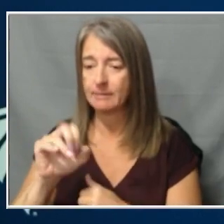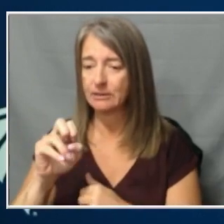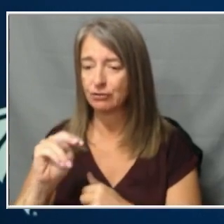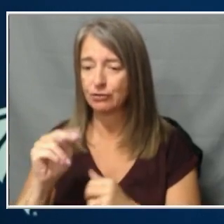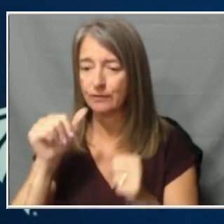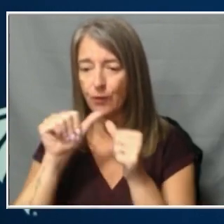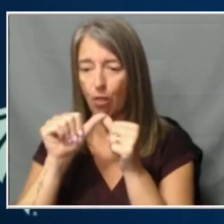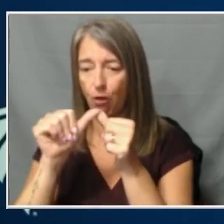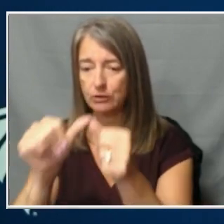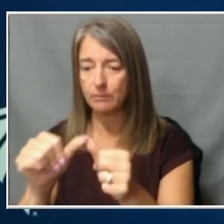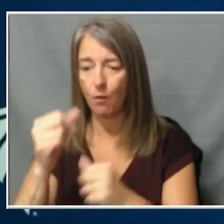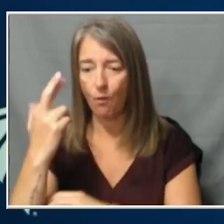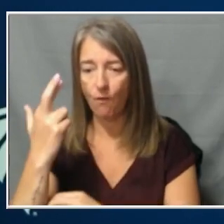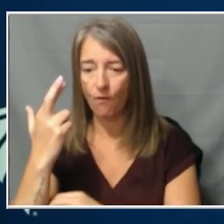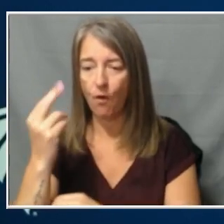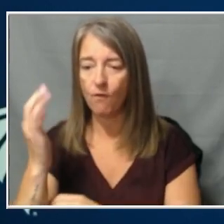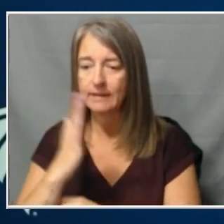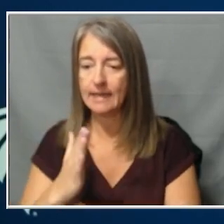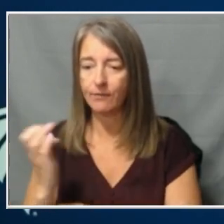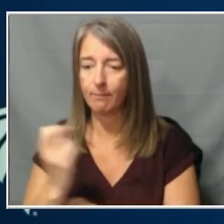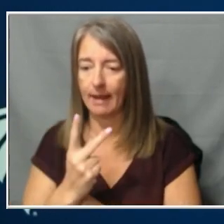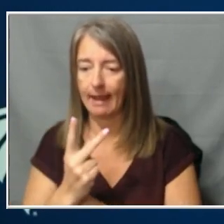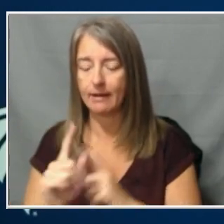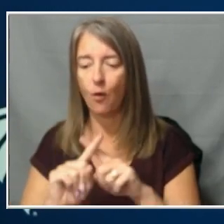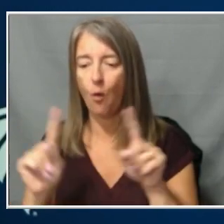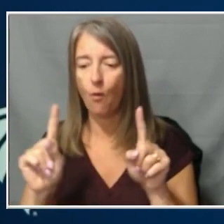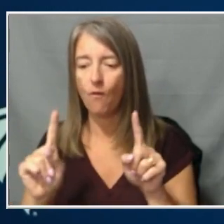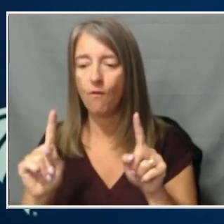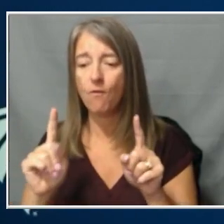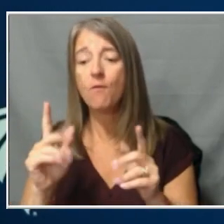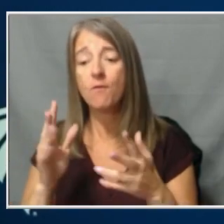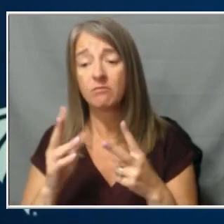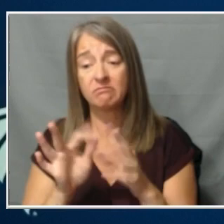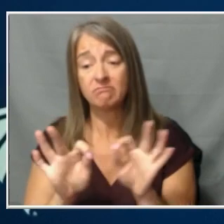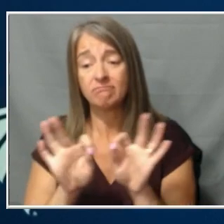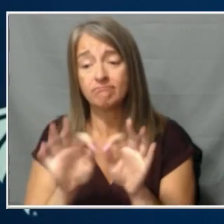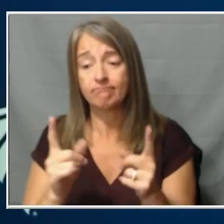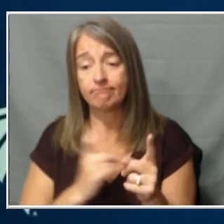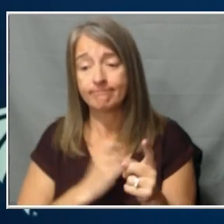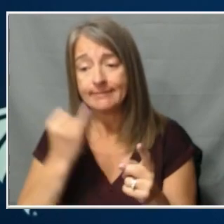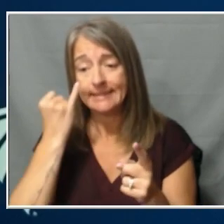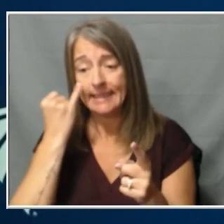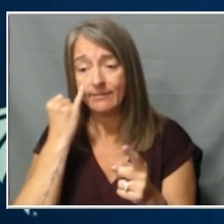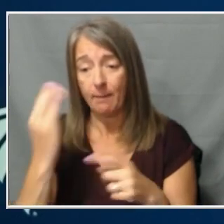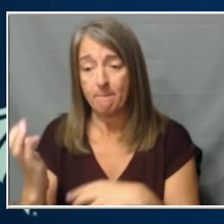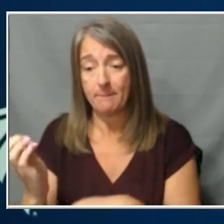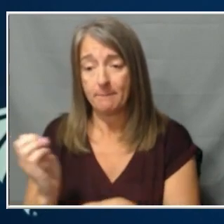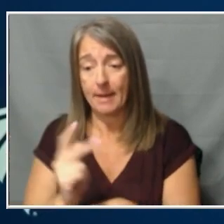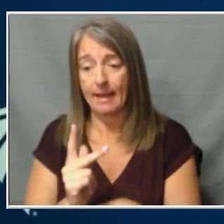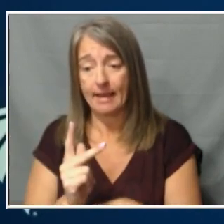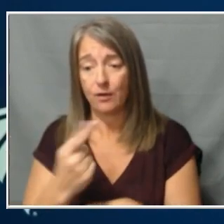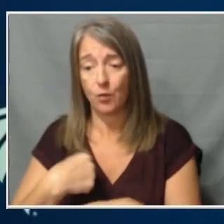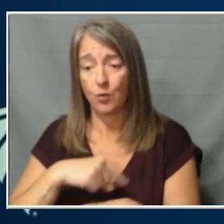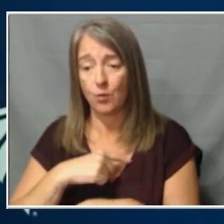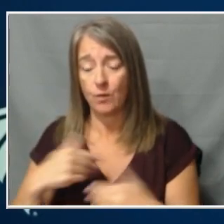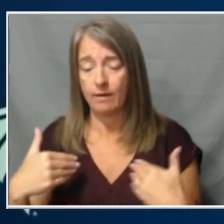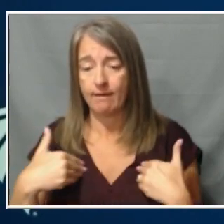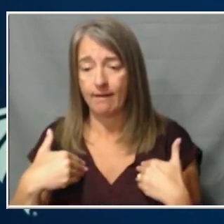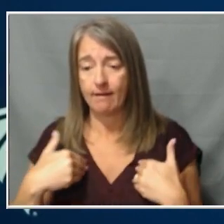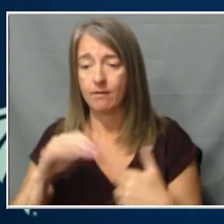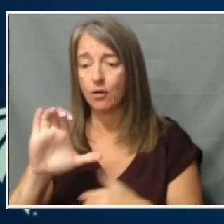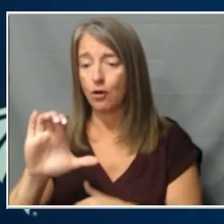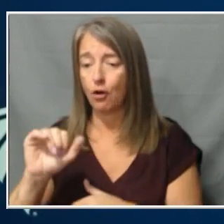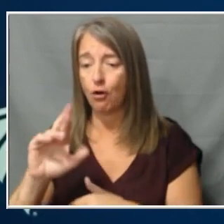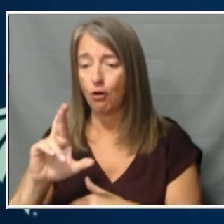time. Hopefully it never comes back. But that is a very pertinent question, that if it does come back and we have a CAR T